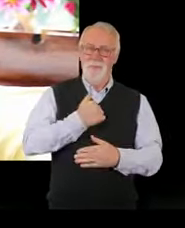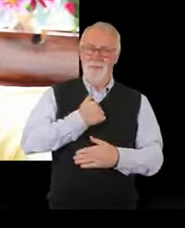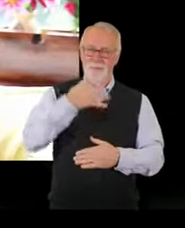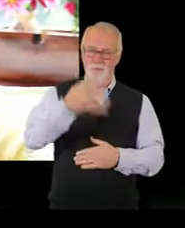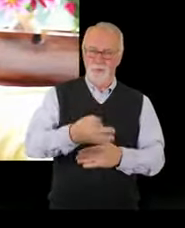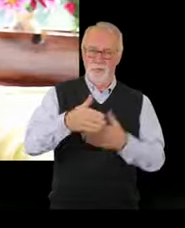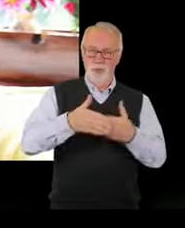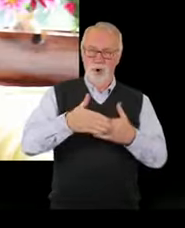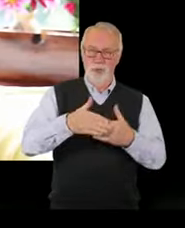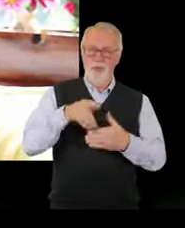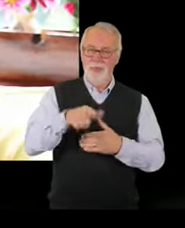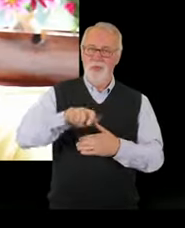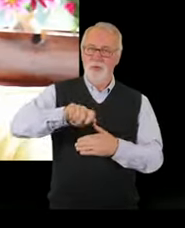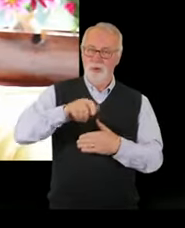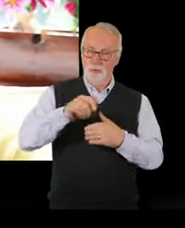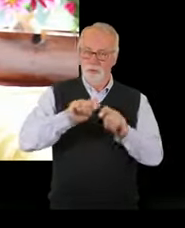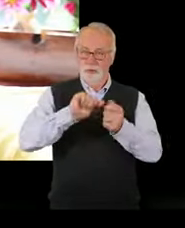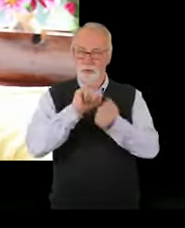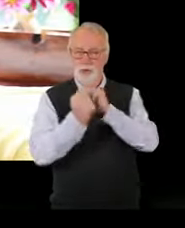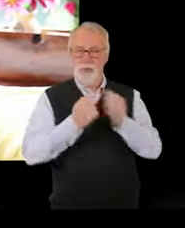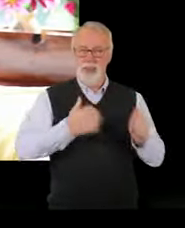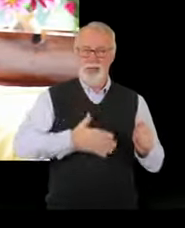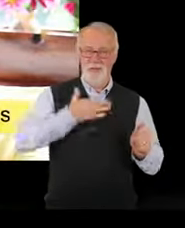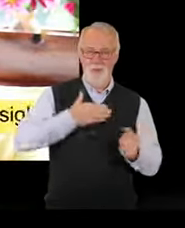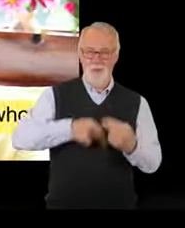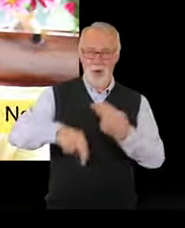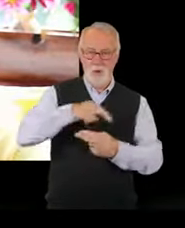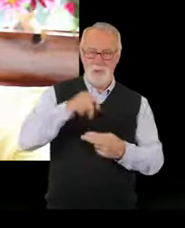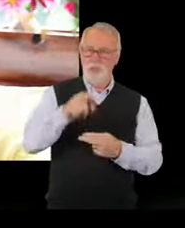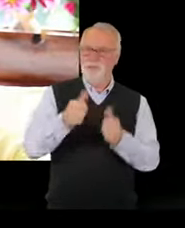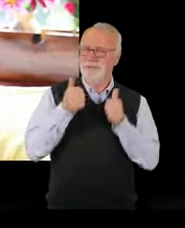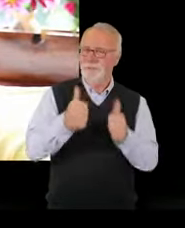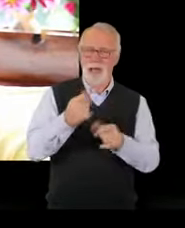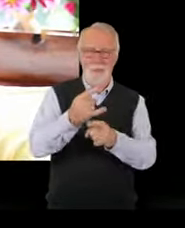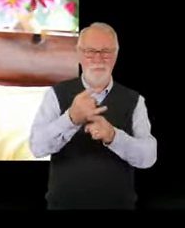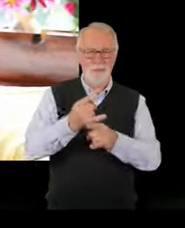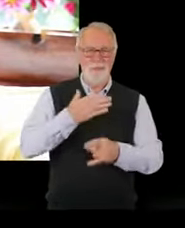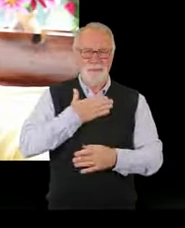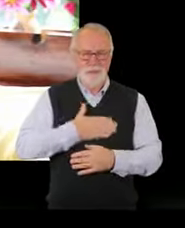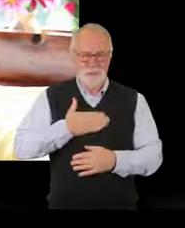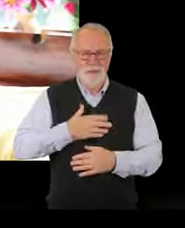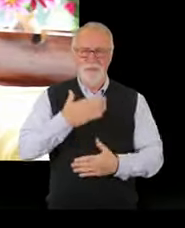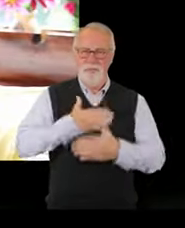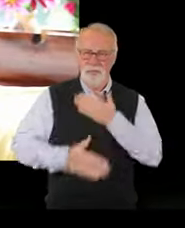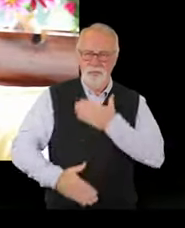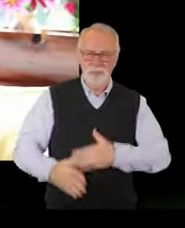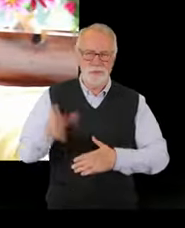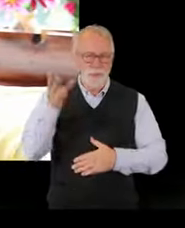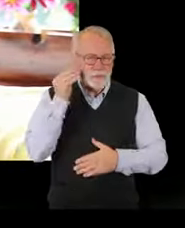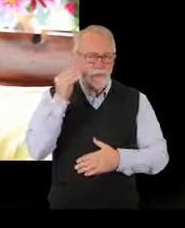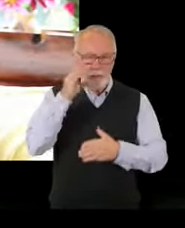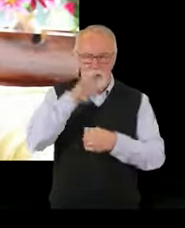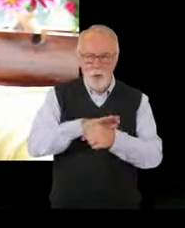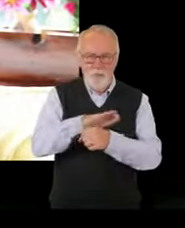social services showed up at my front door and it just turned my whole life around.